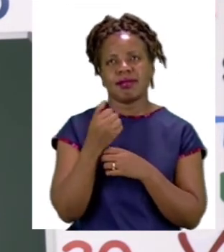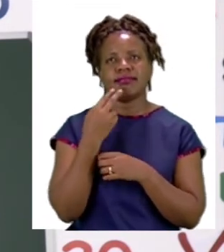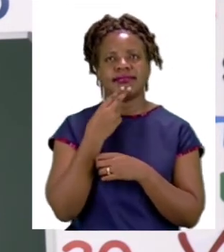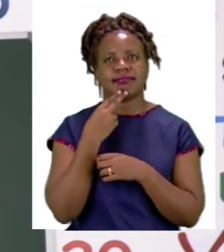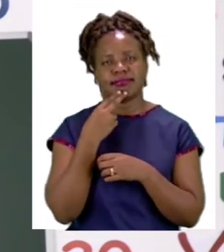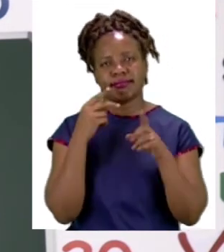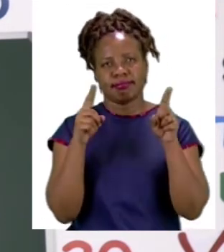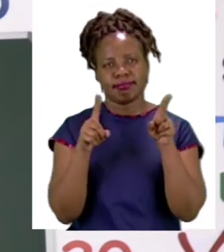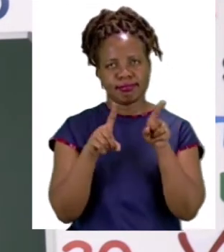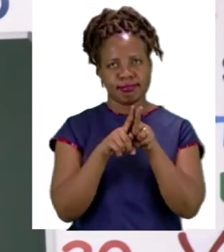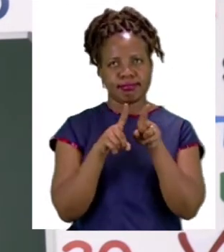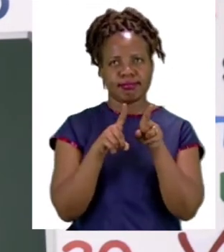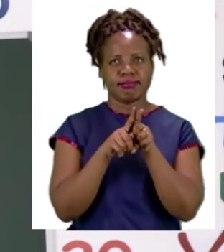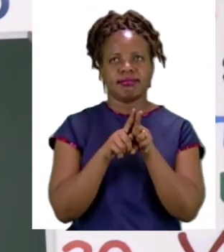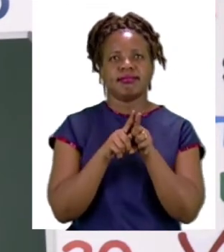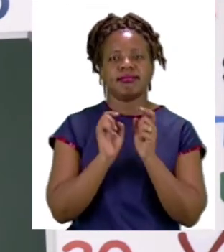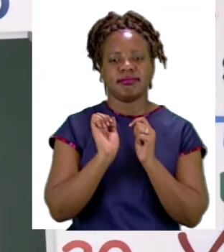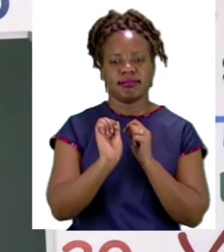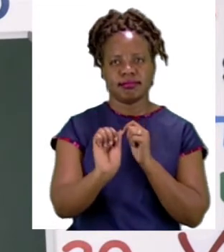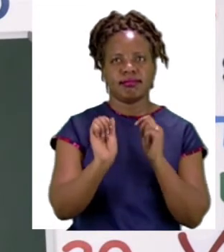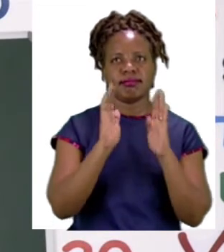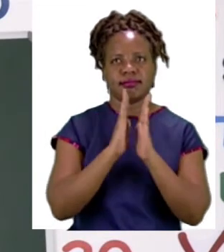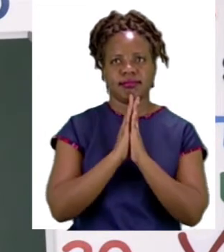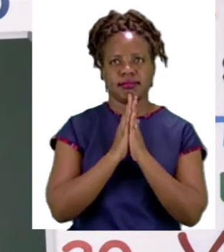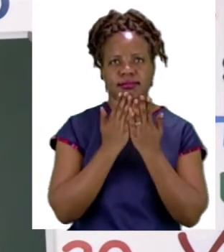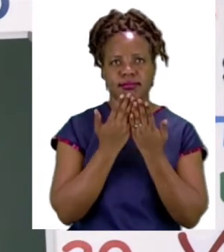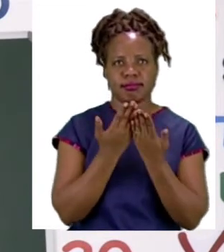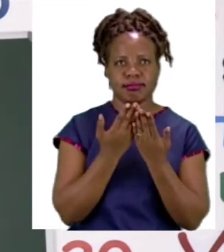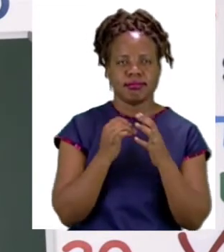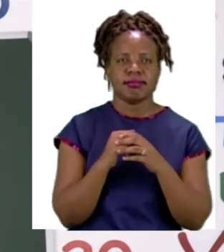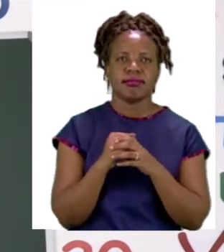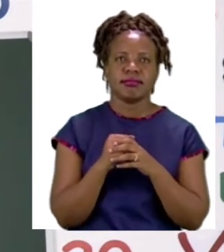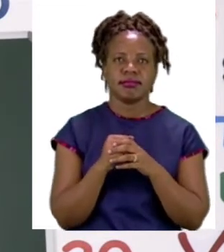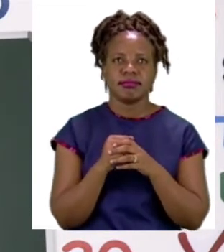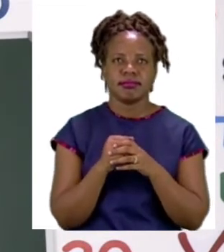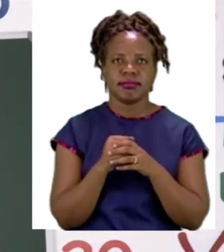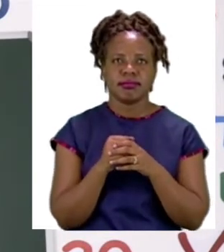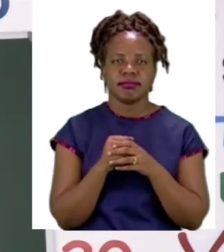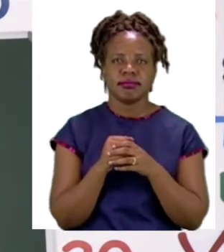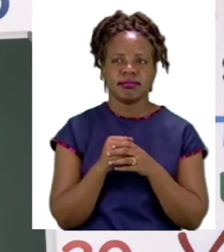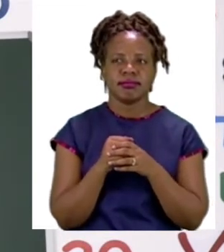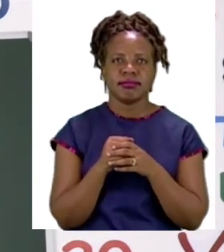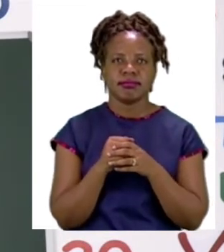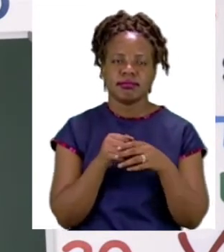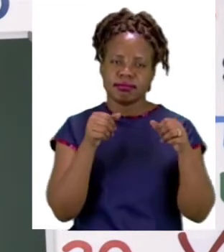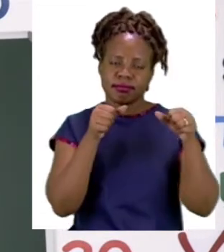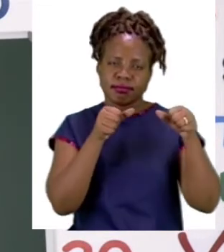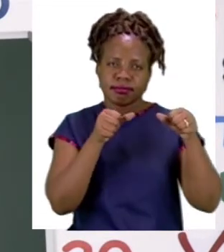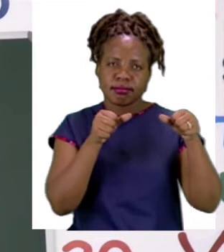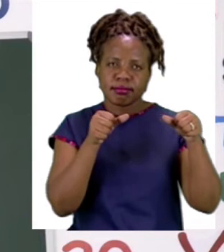I look for my cm for centimeters, I look for my 0, I put my